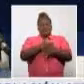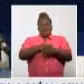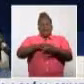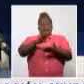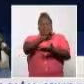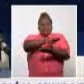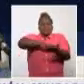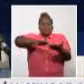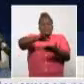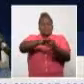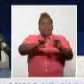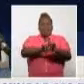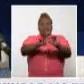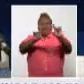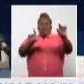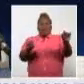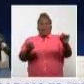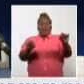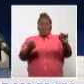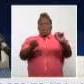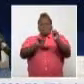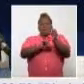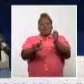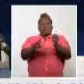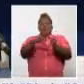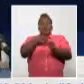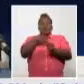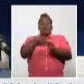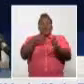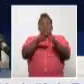confirmed cases,